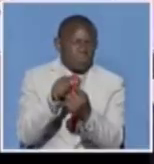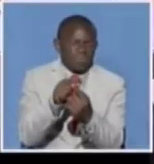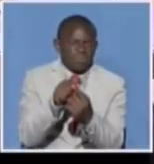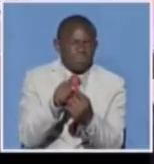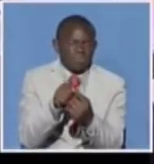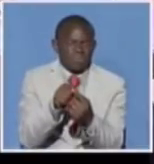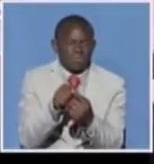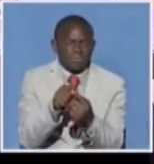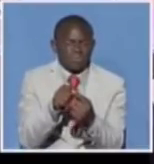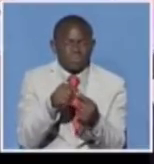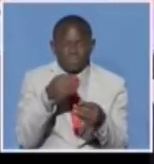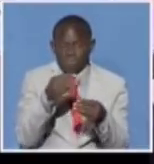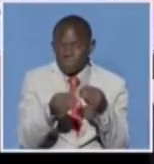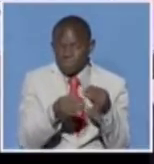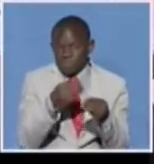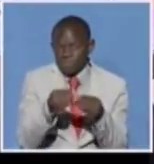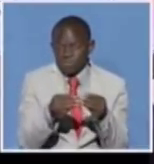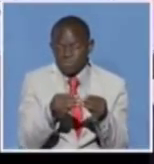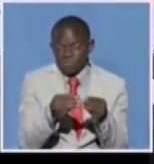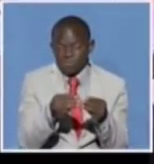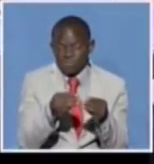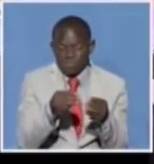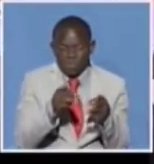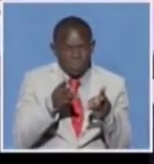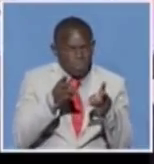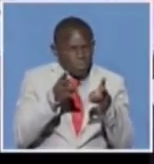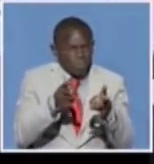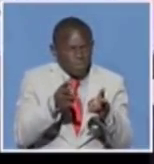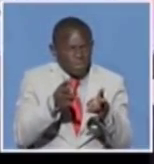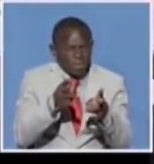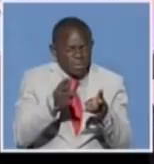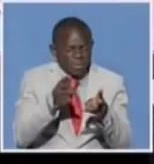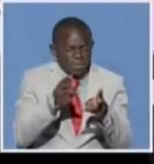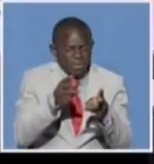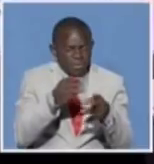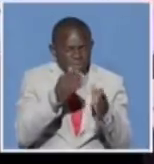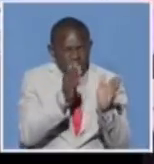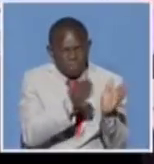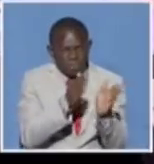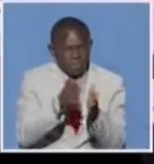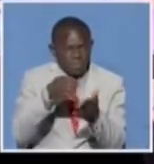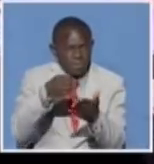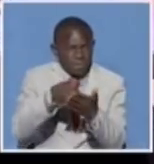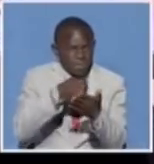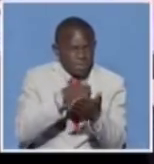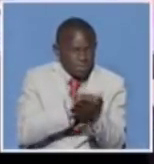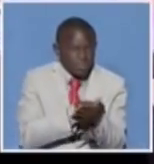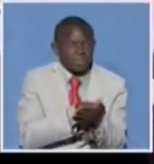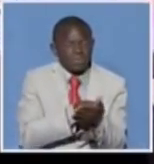firstly the way the curriculum is structured and introduce certain elements like